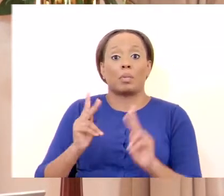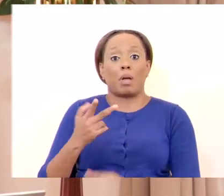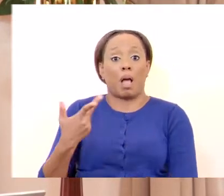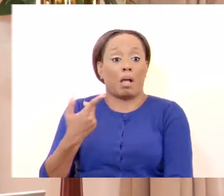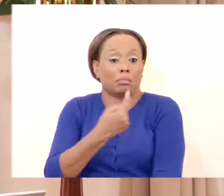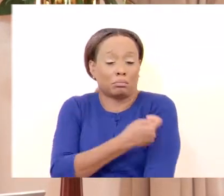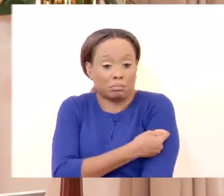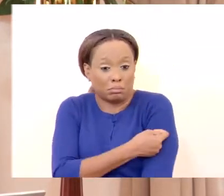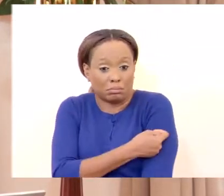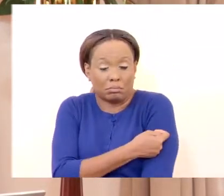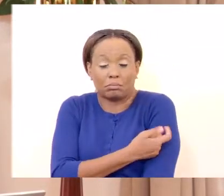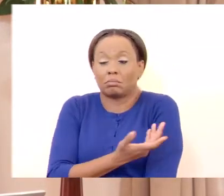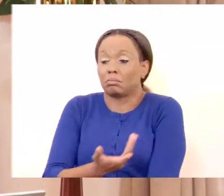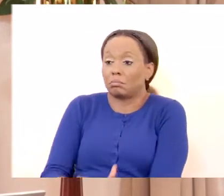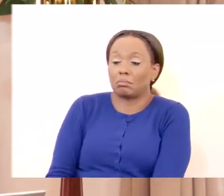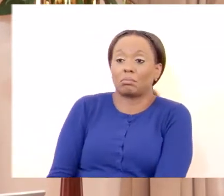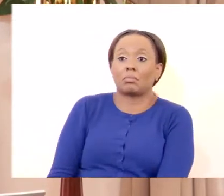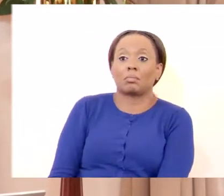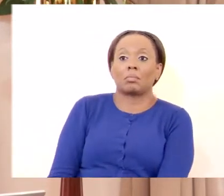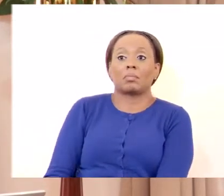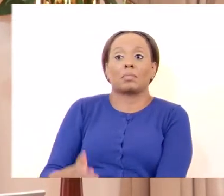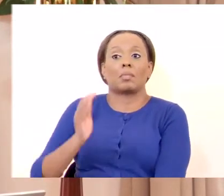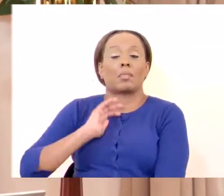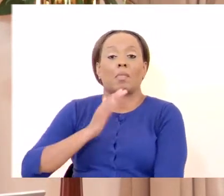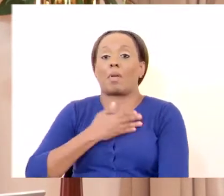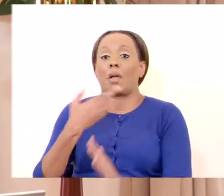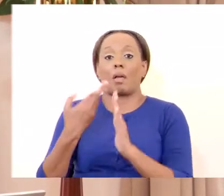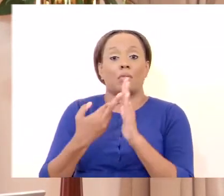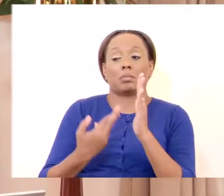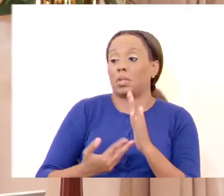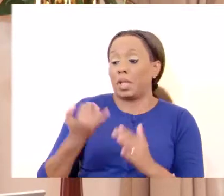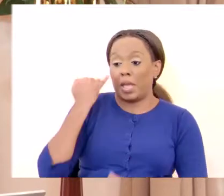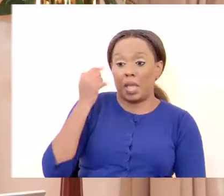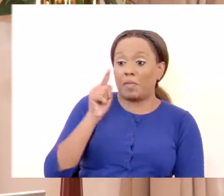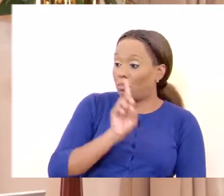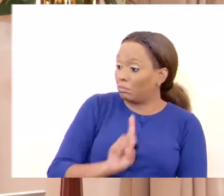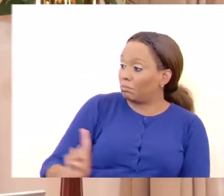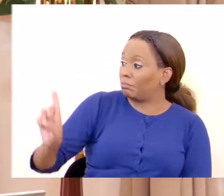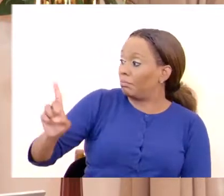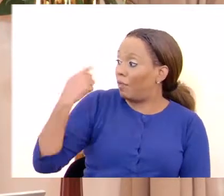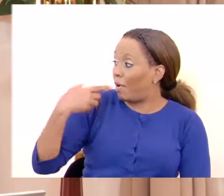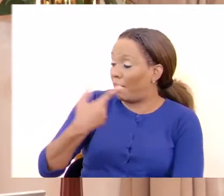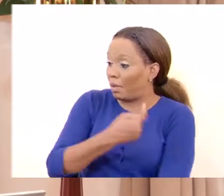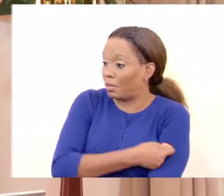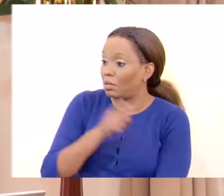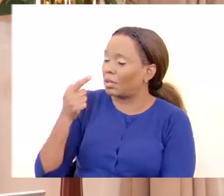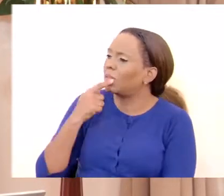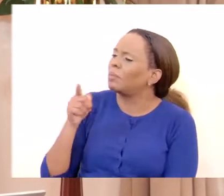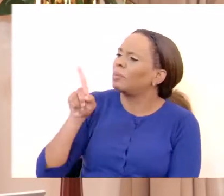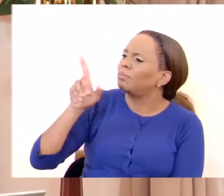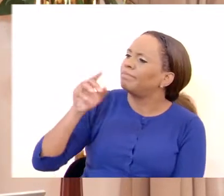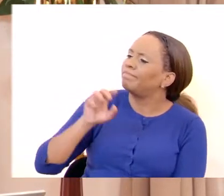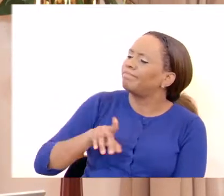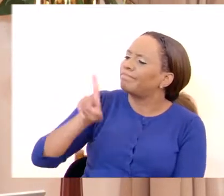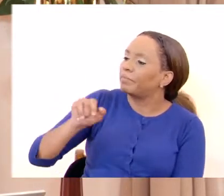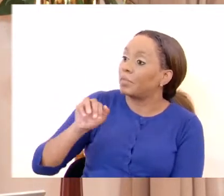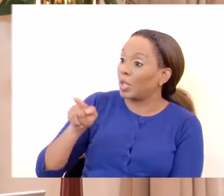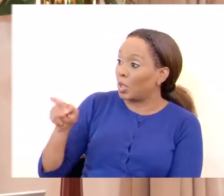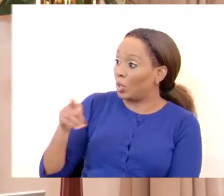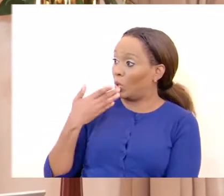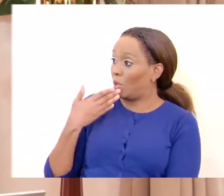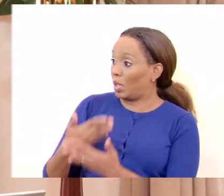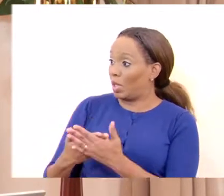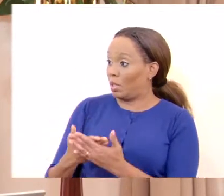we do or nothing that is stipulated in our protocols. Certainly, if you come for a vaccine and we ask you how you're feeling, have you had any fever, have you